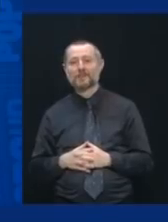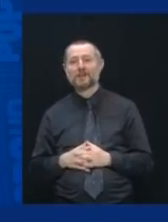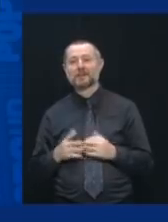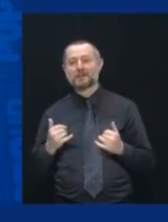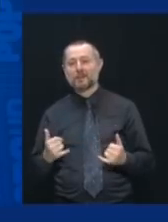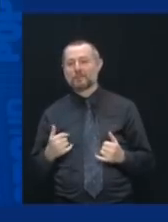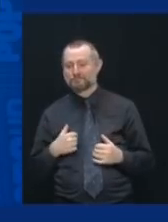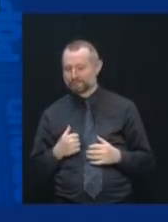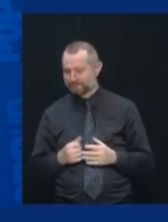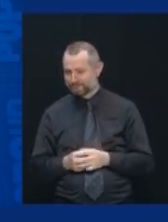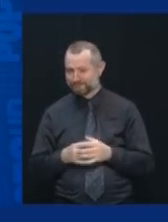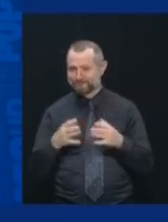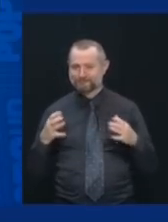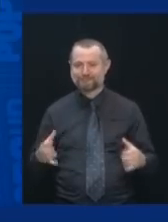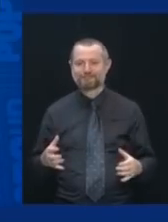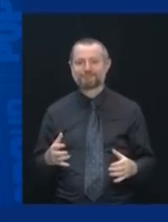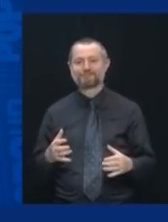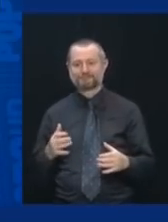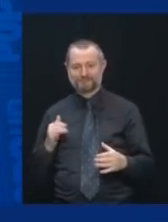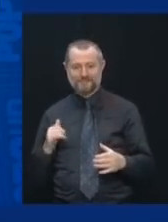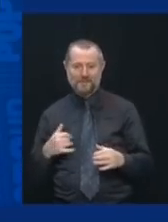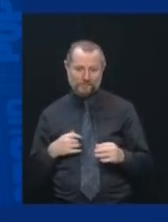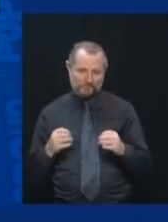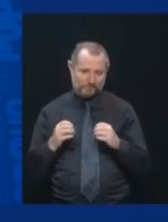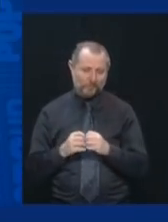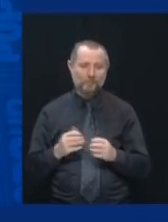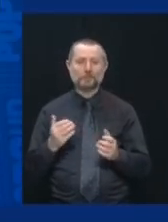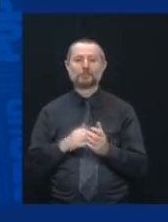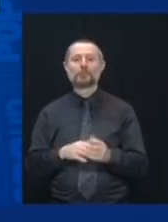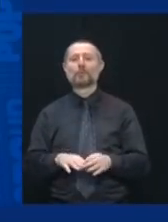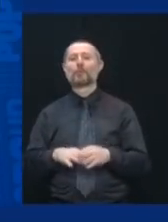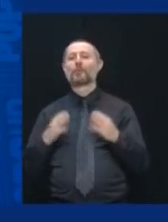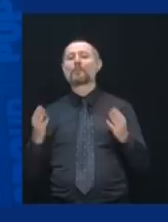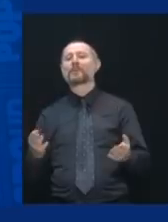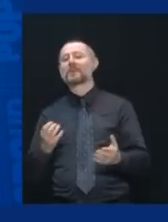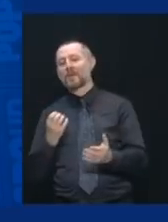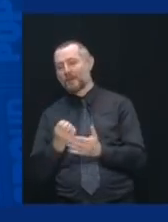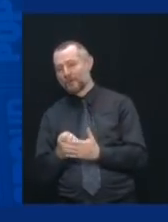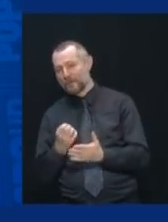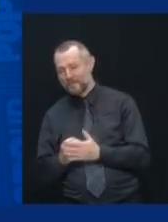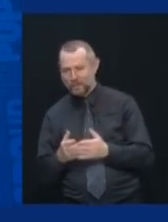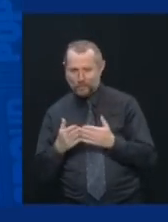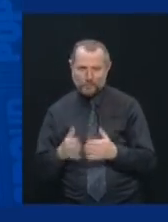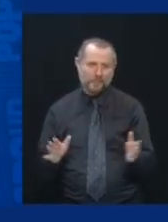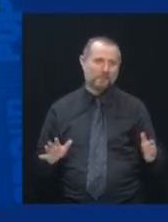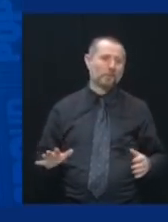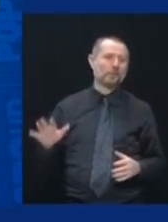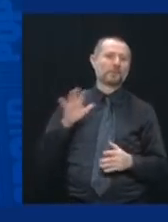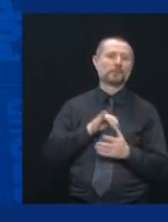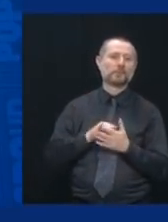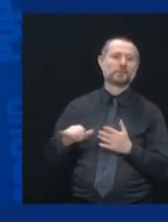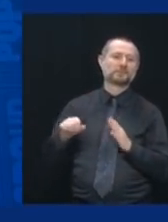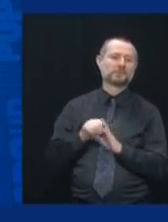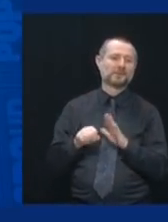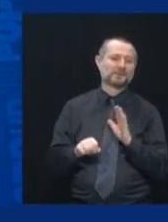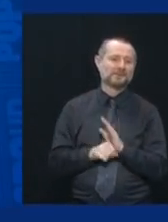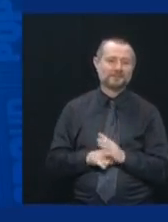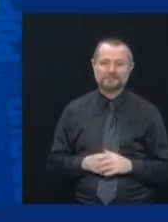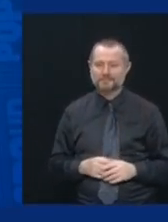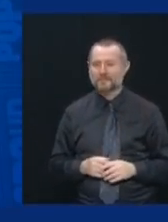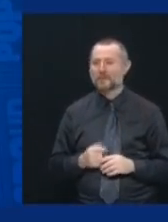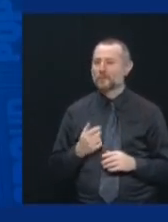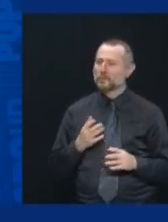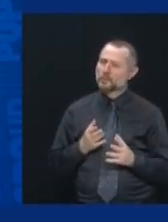the Tribeca concept is to reopen the economy overall in the state and reopen it through